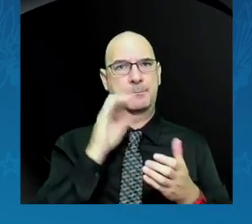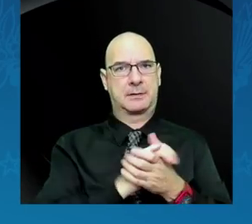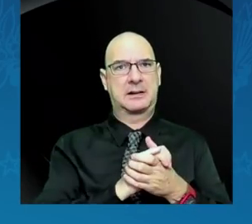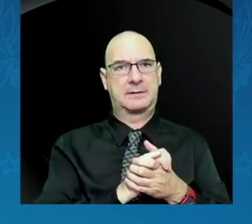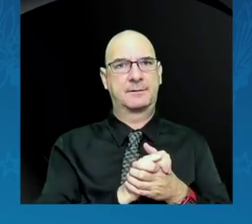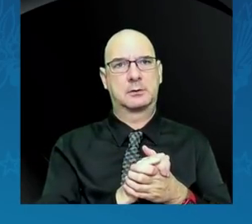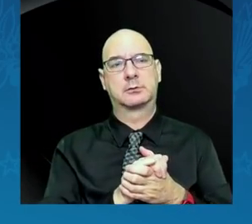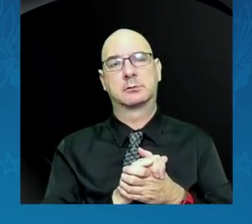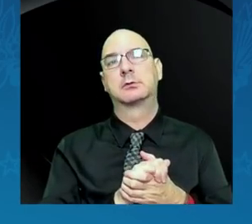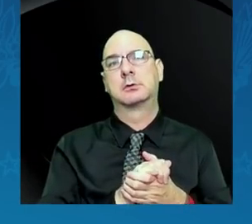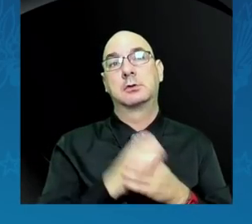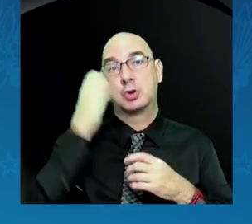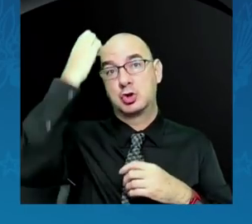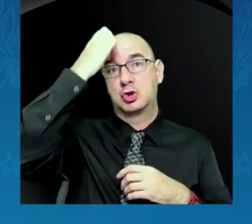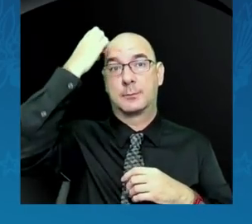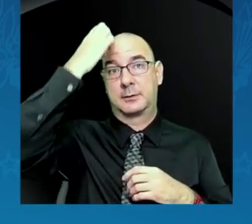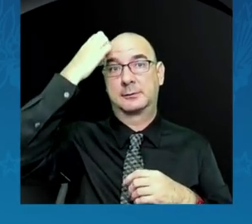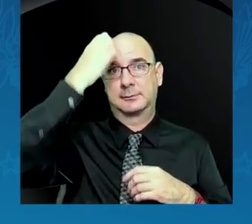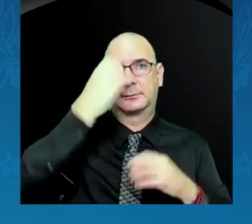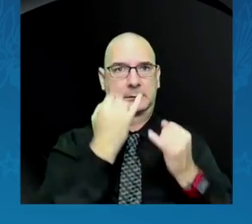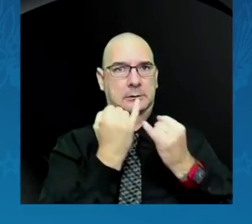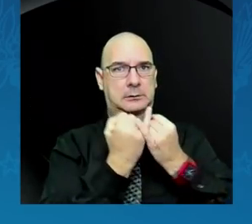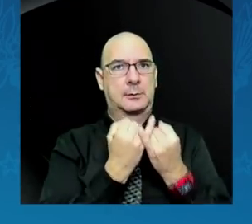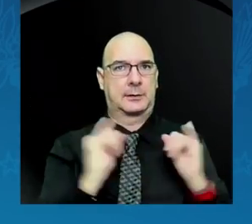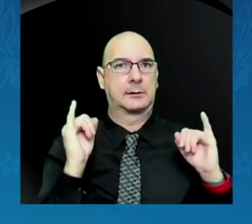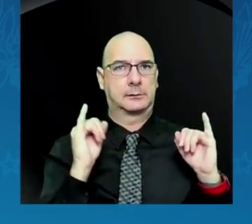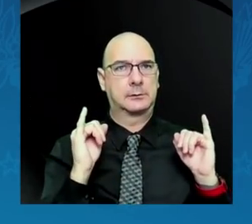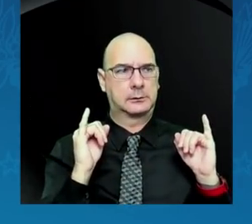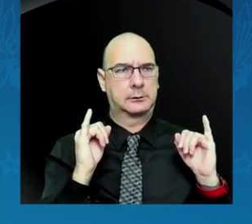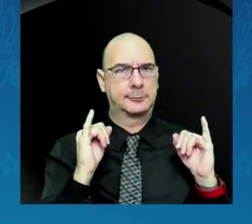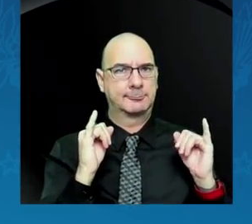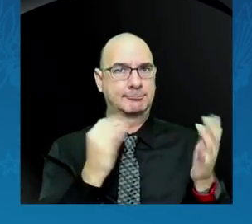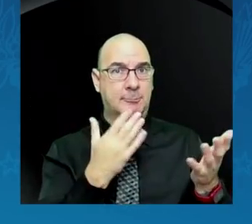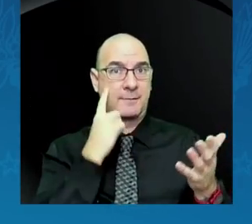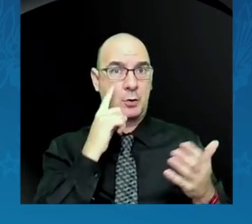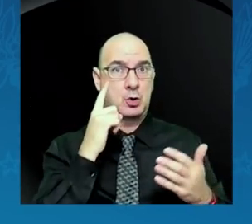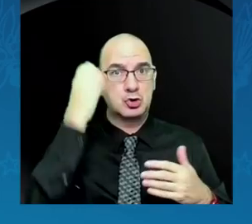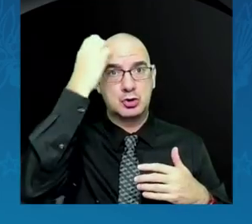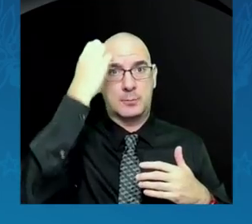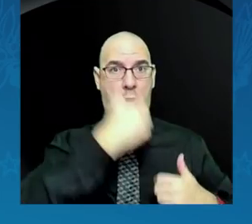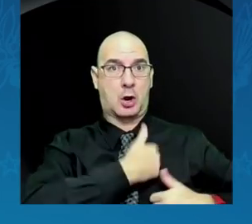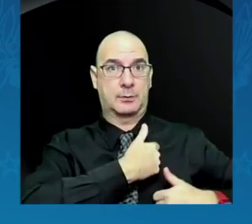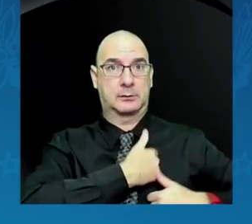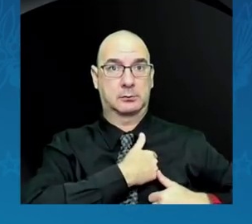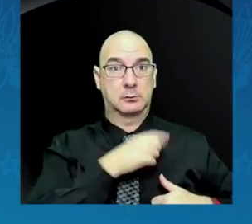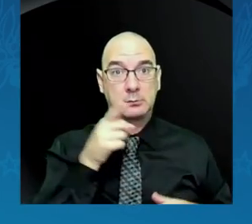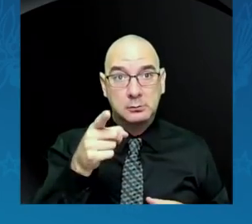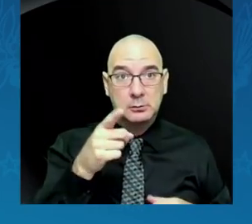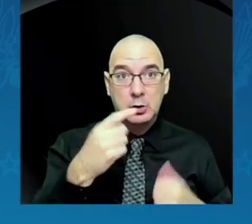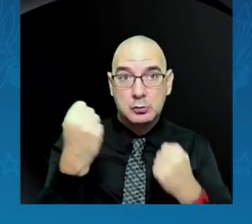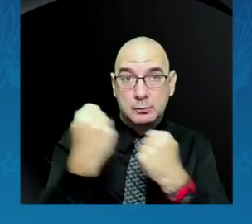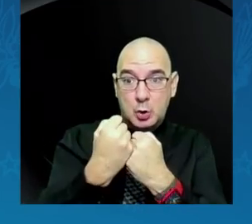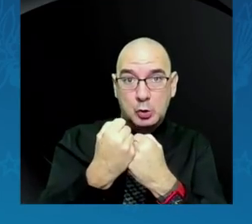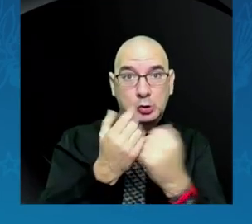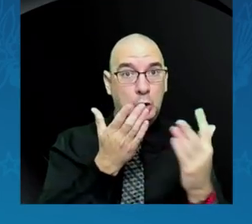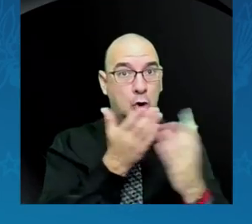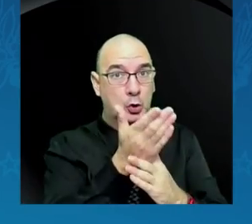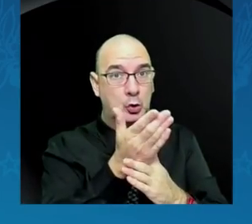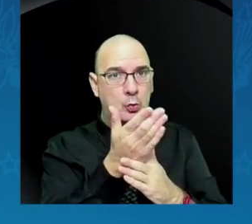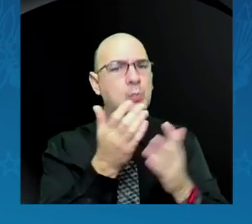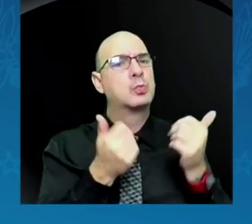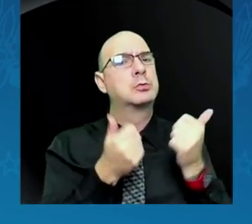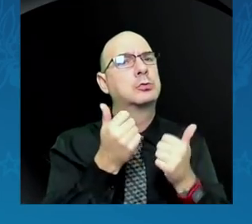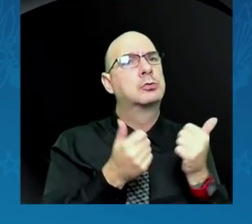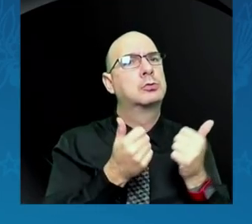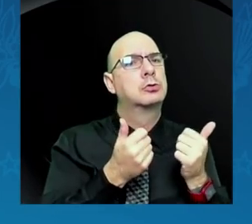that something that the administration supports or opposes? And then on the domestic front, while you've been here in Paris this week, Americans